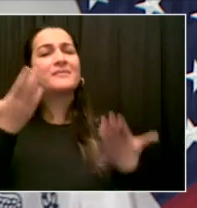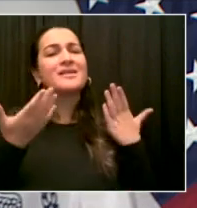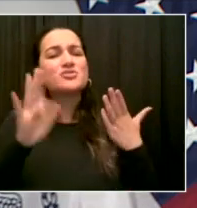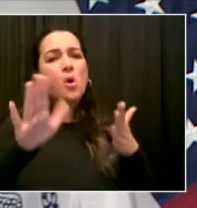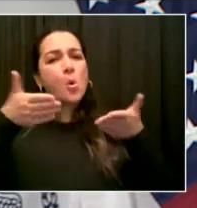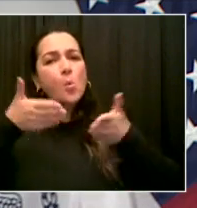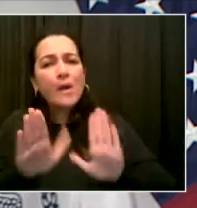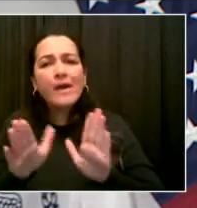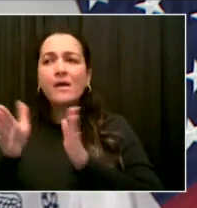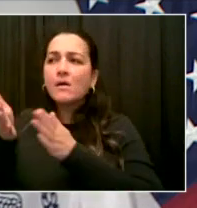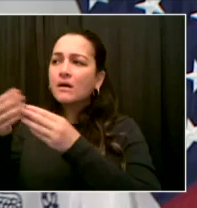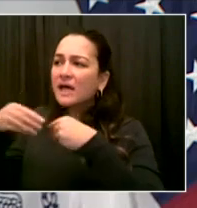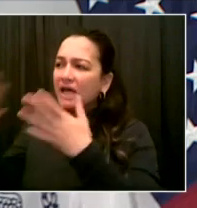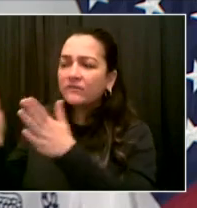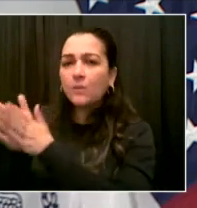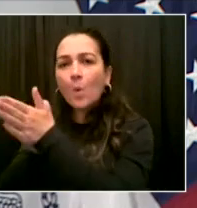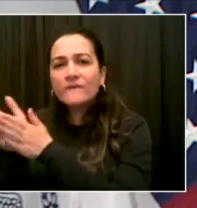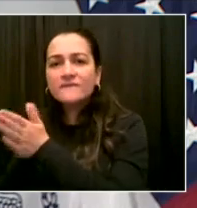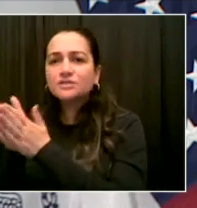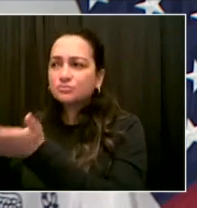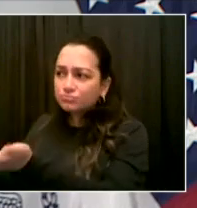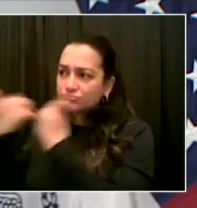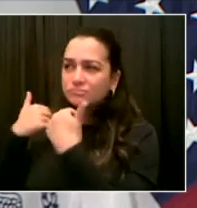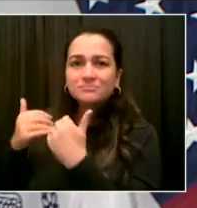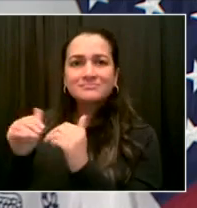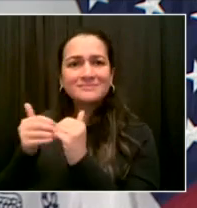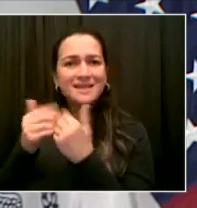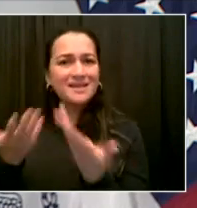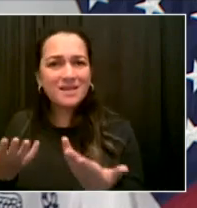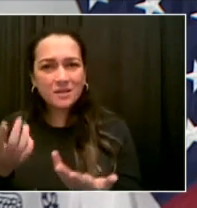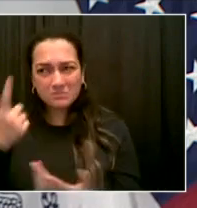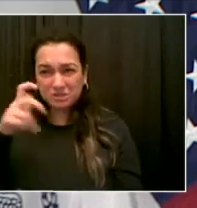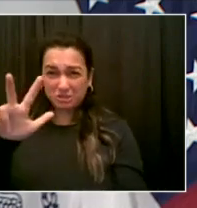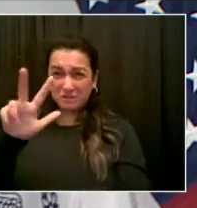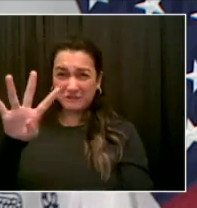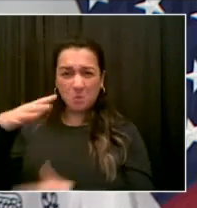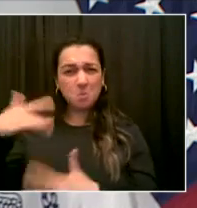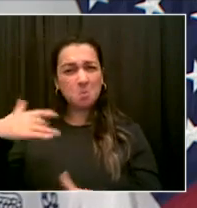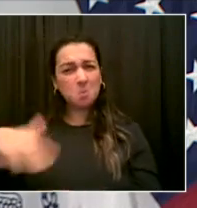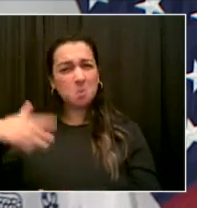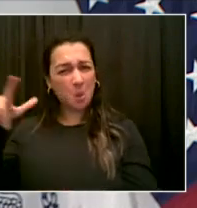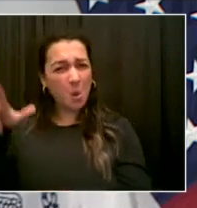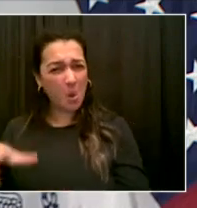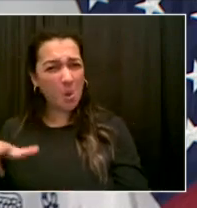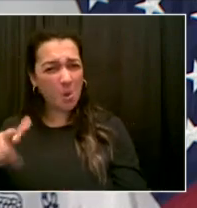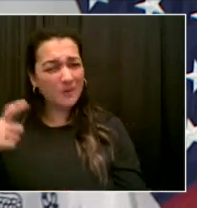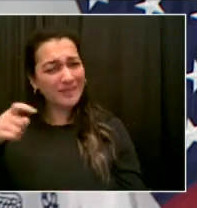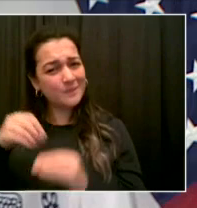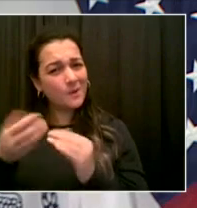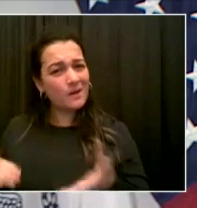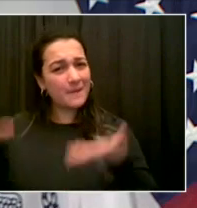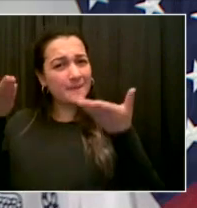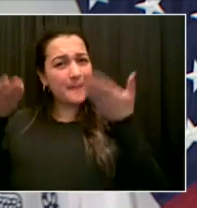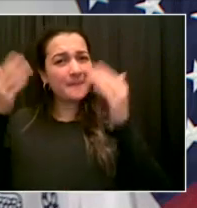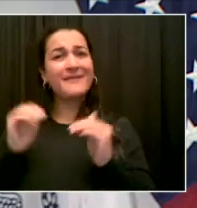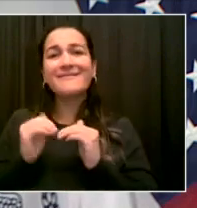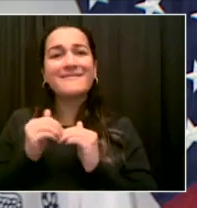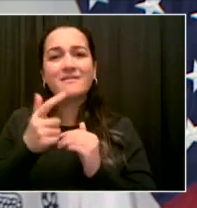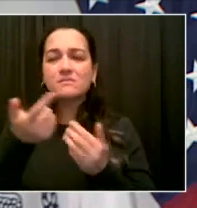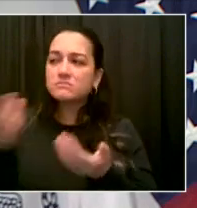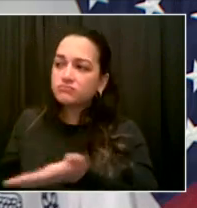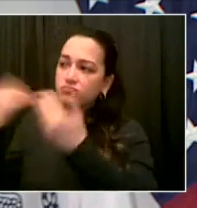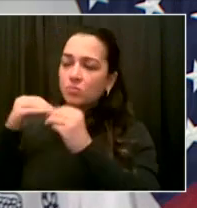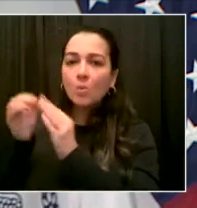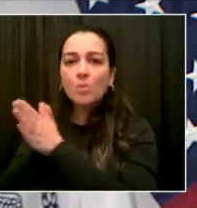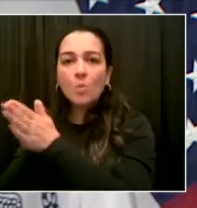herd immunity. Yeah, important question. And Stacey, look, first of all, are we thinking about incentivizing? Absolutely, across the board, city